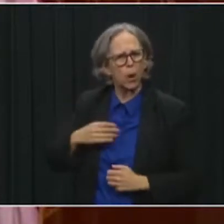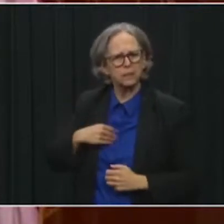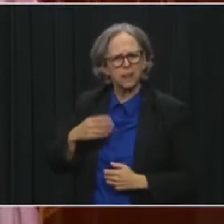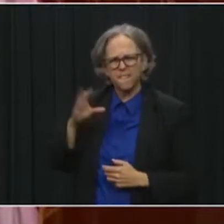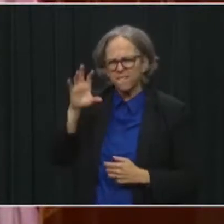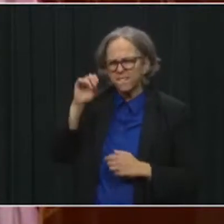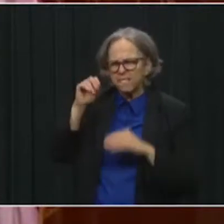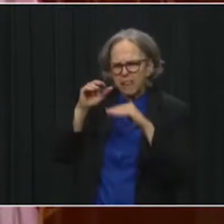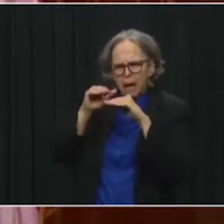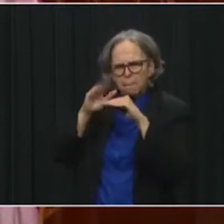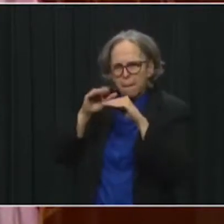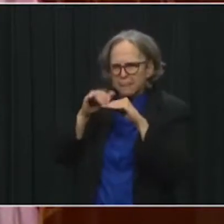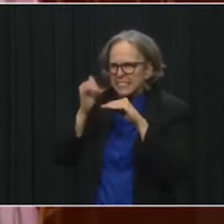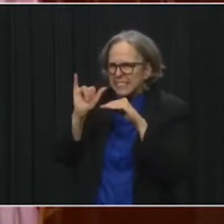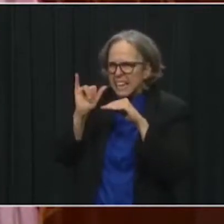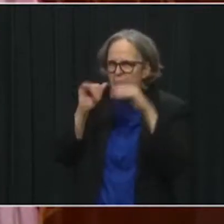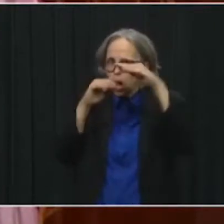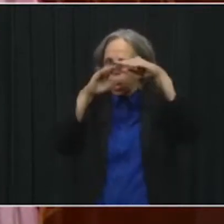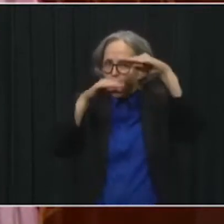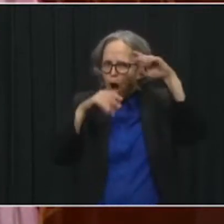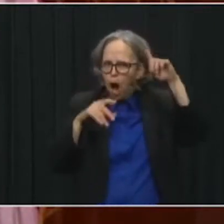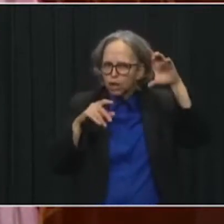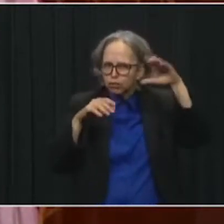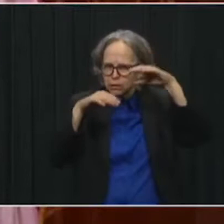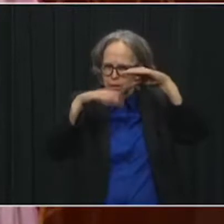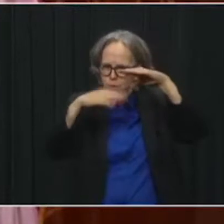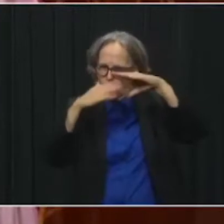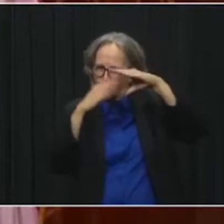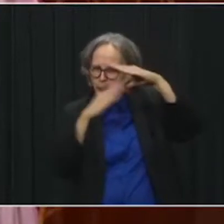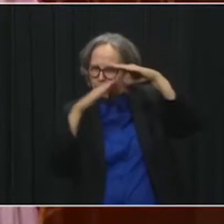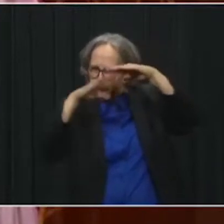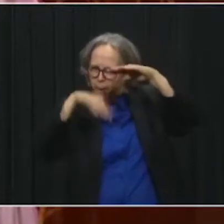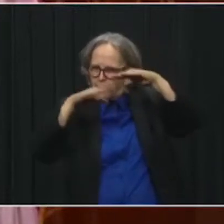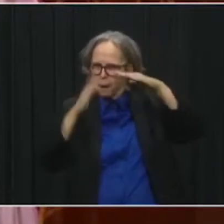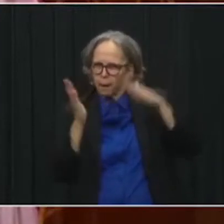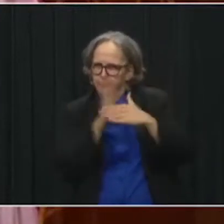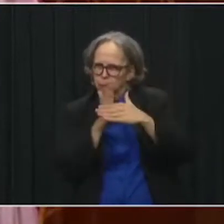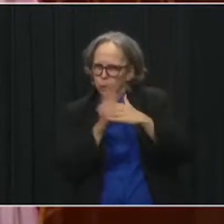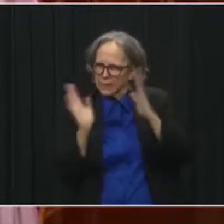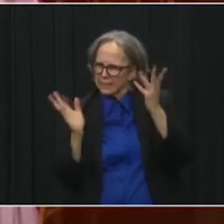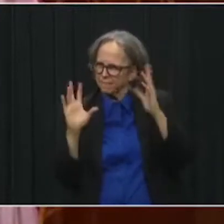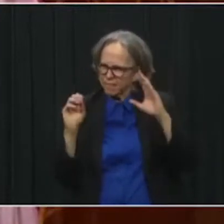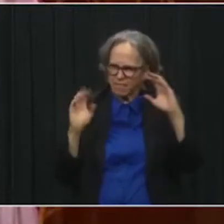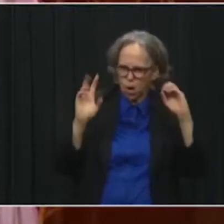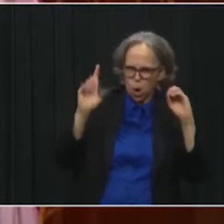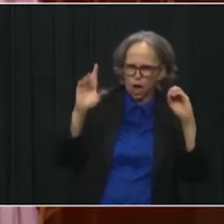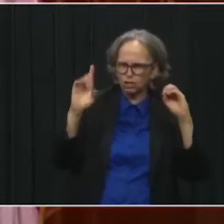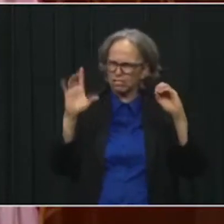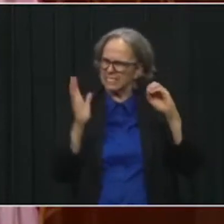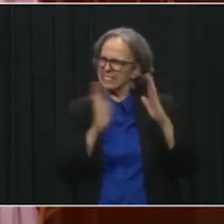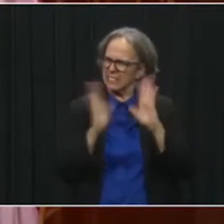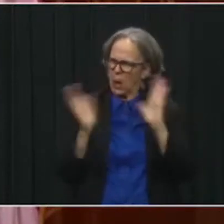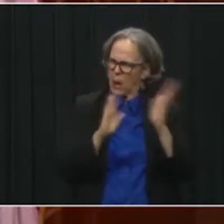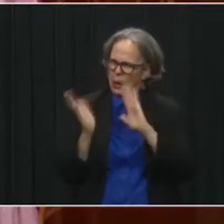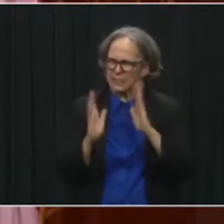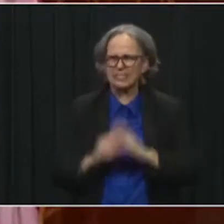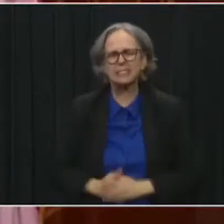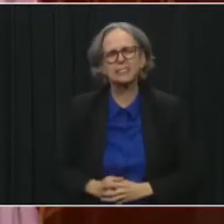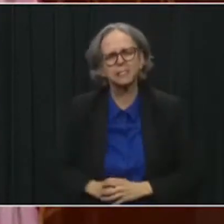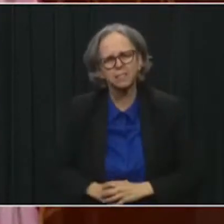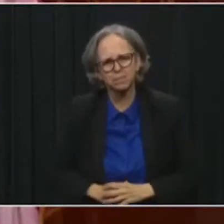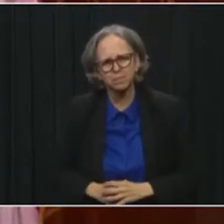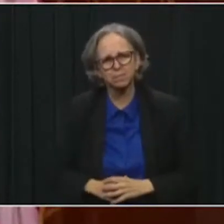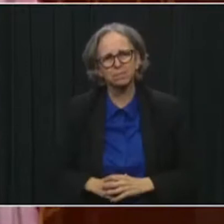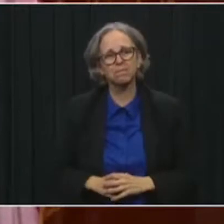at hospitalizations. We were seeing hospitalizations go down. We were very happy about that. But what